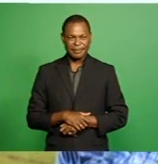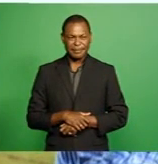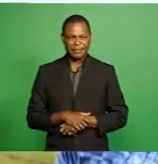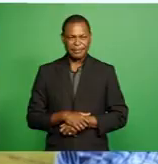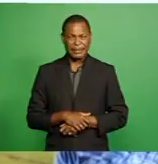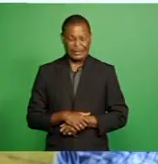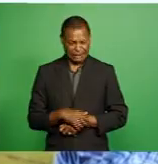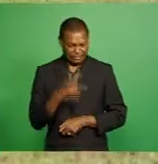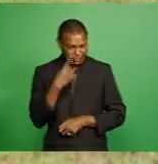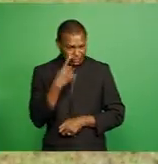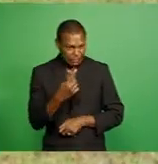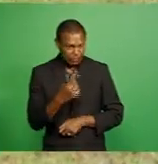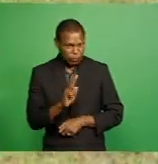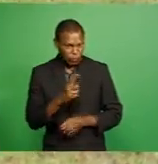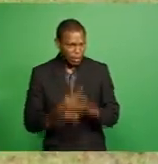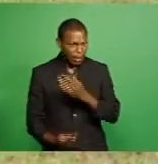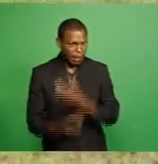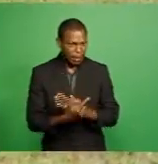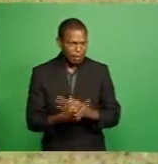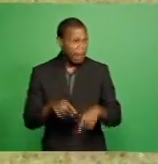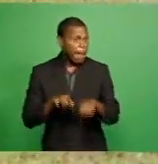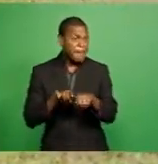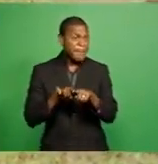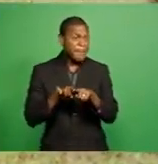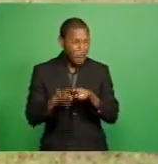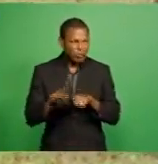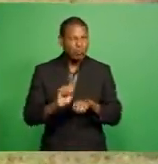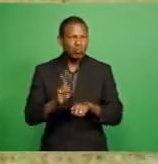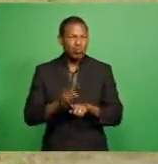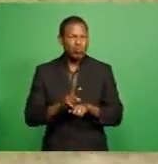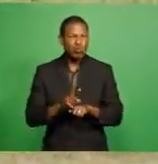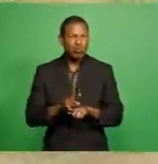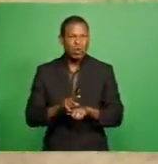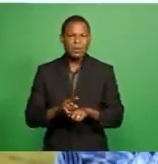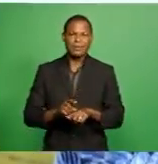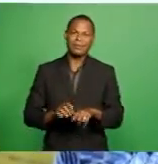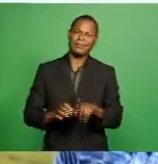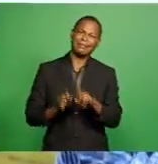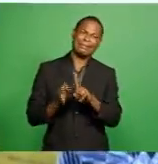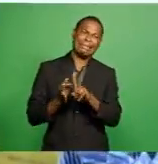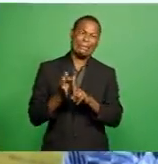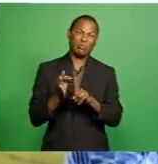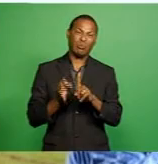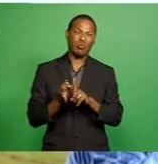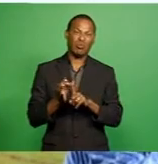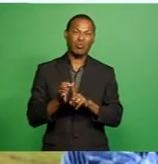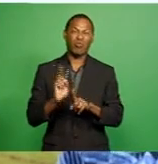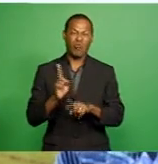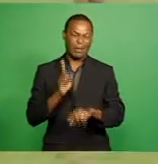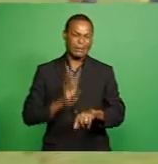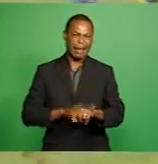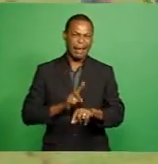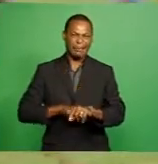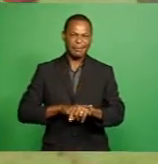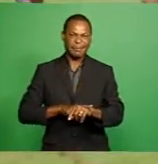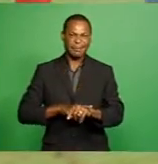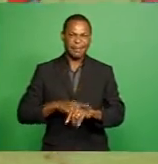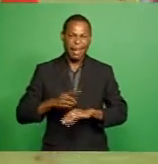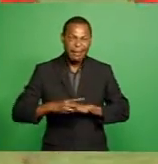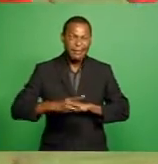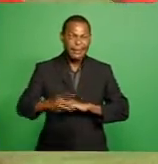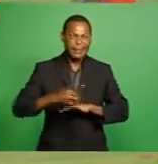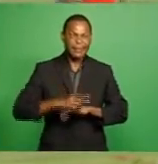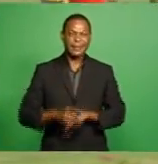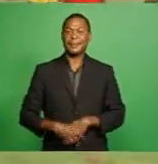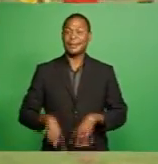we've seen that most of them have managed to improve on things that the times and the distances. Queen Victoria